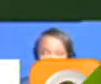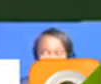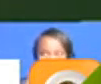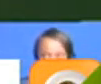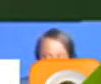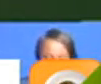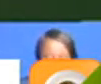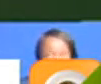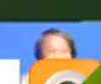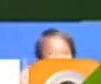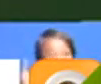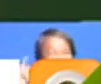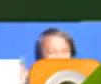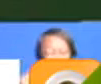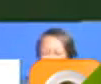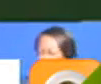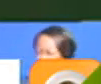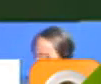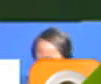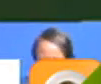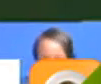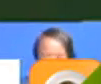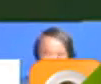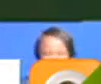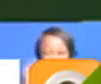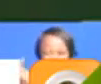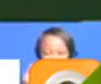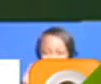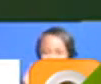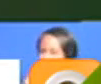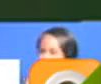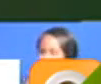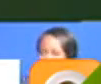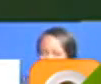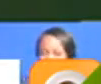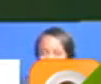Kenya Kwanza, sorry. Kenya Kwanza members of parliament again?